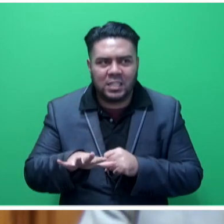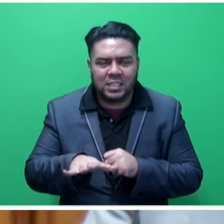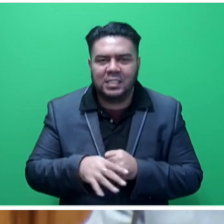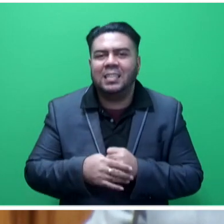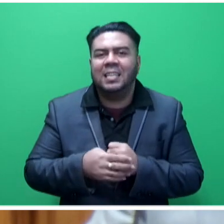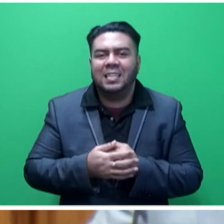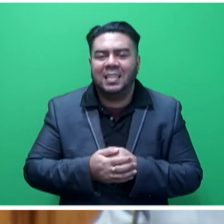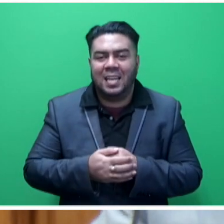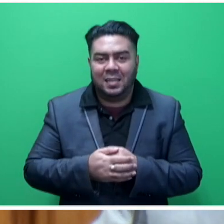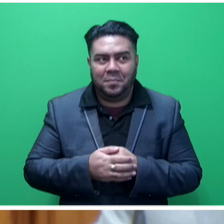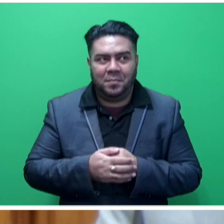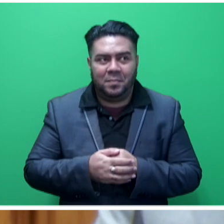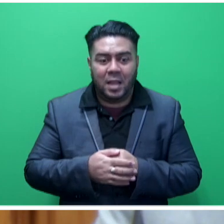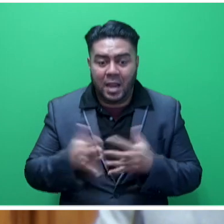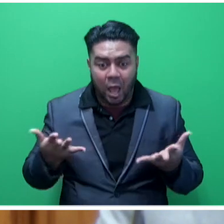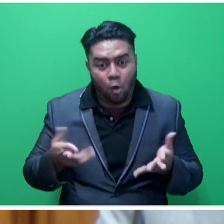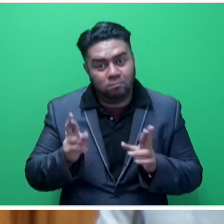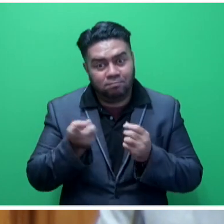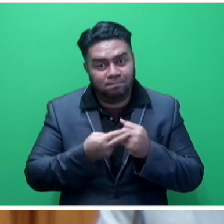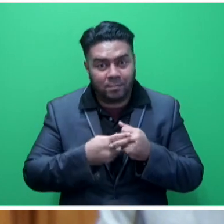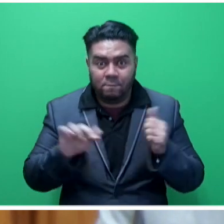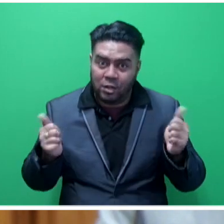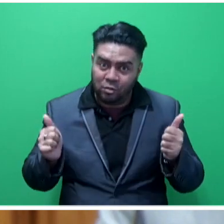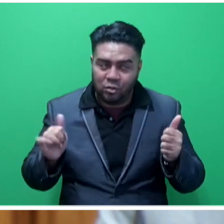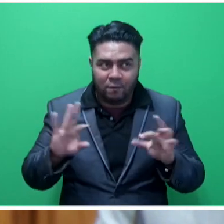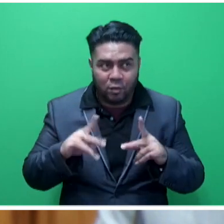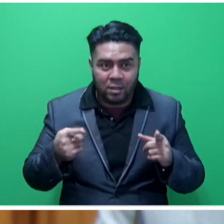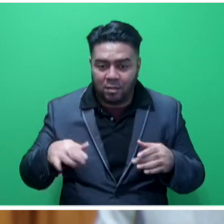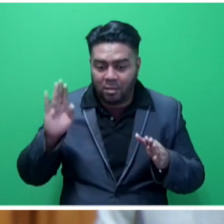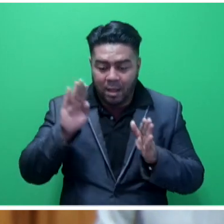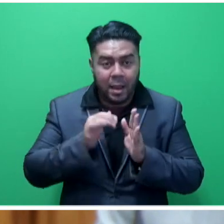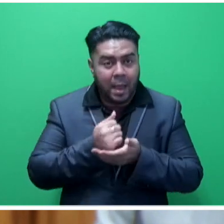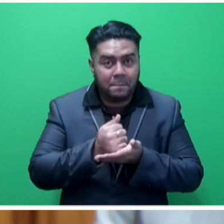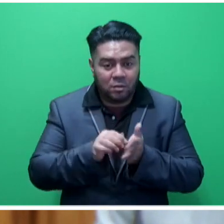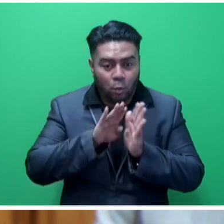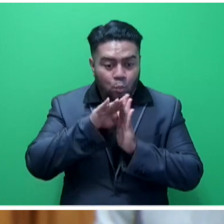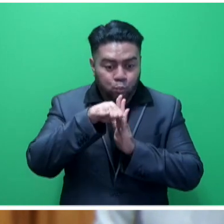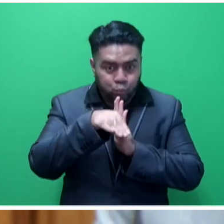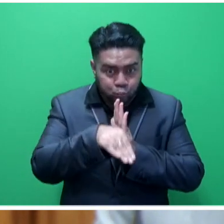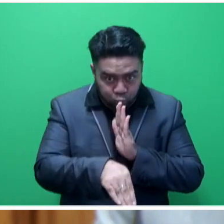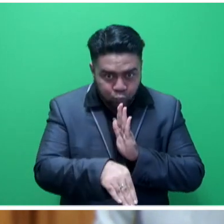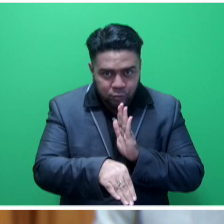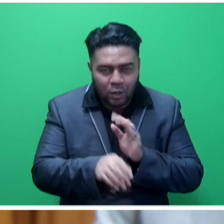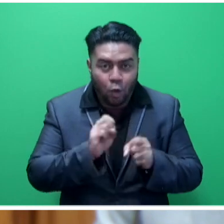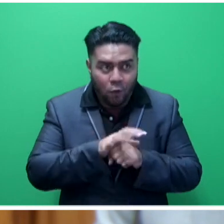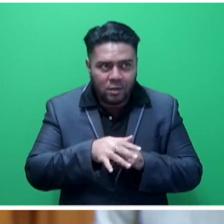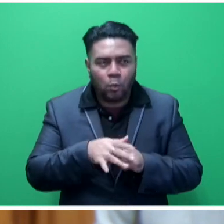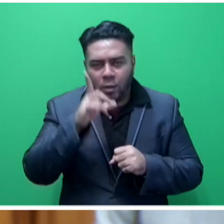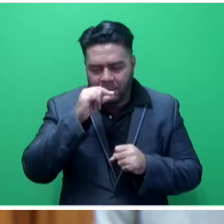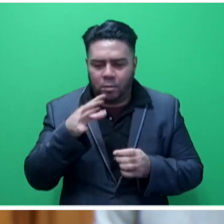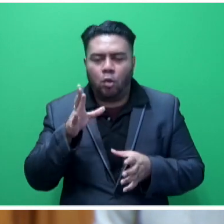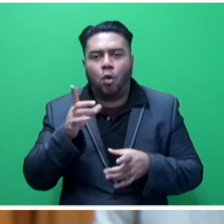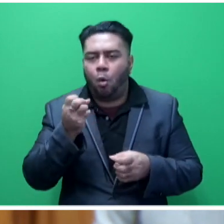unit. Now that all the repairs have completed and also the surge by the Omicron has reduced, we've been able to